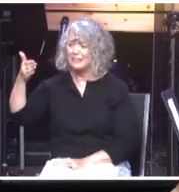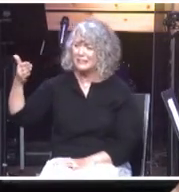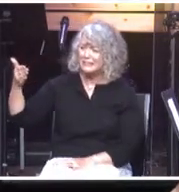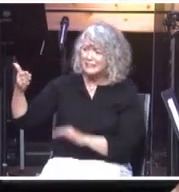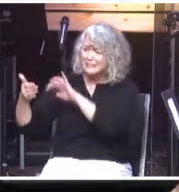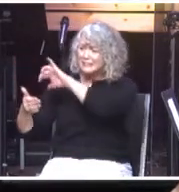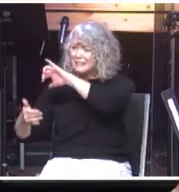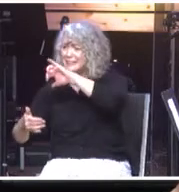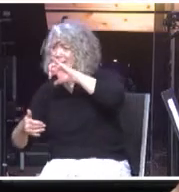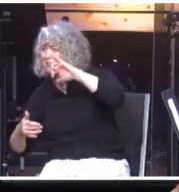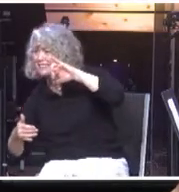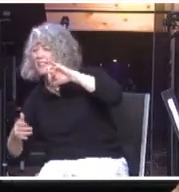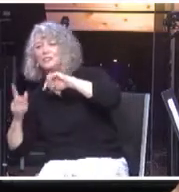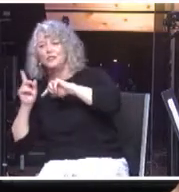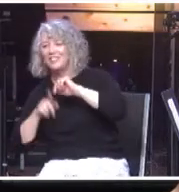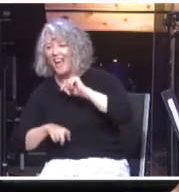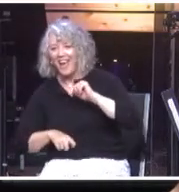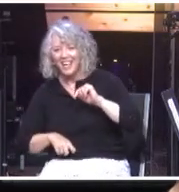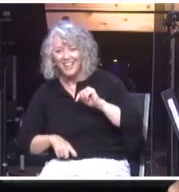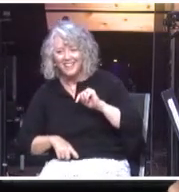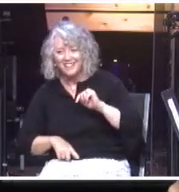befall us tomorrow. But